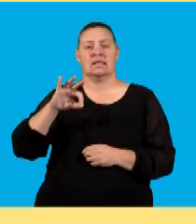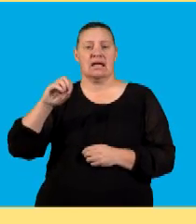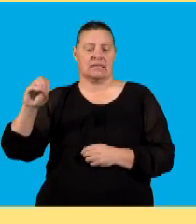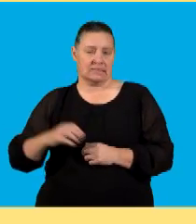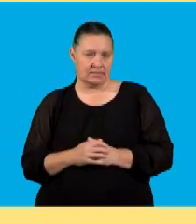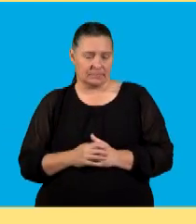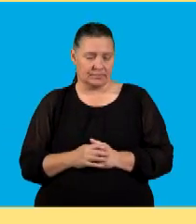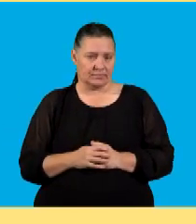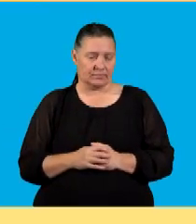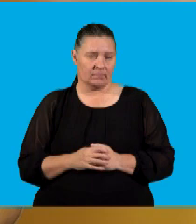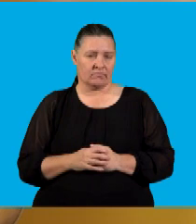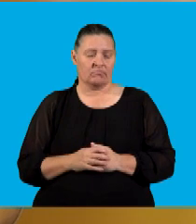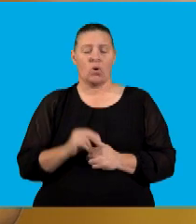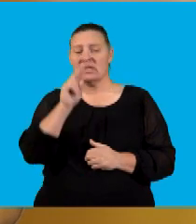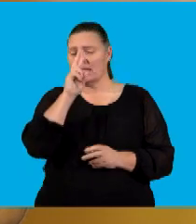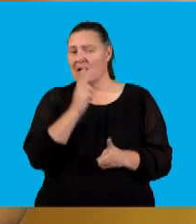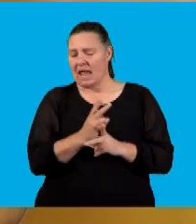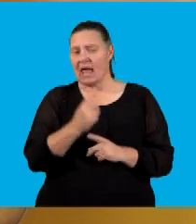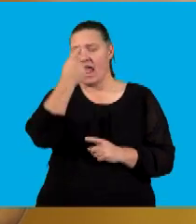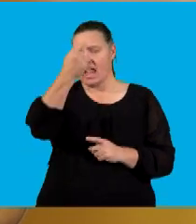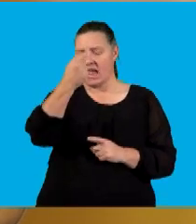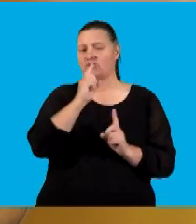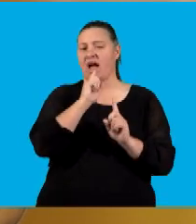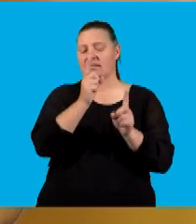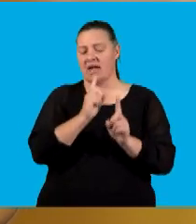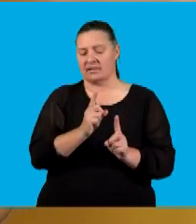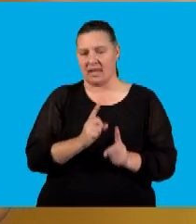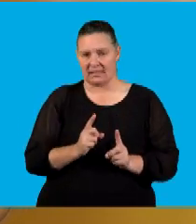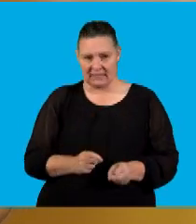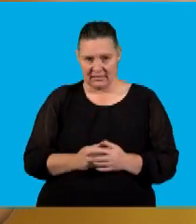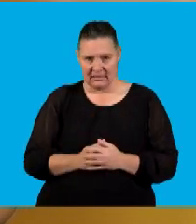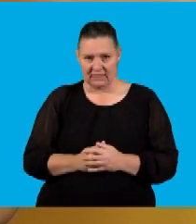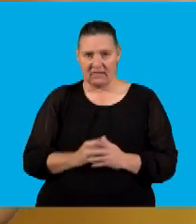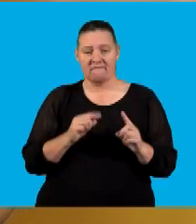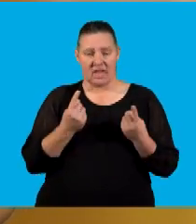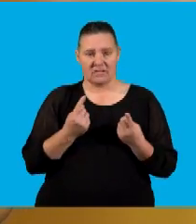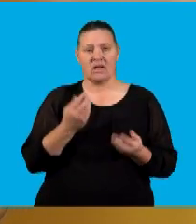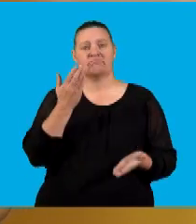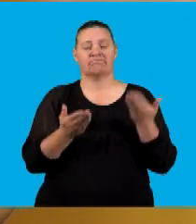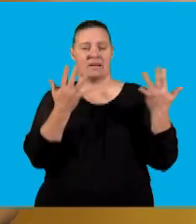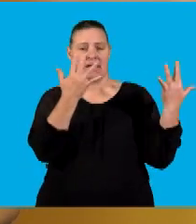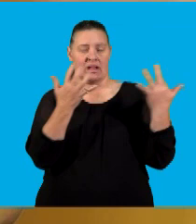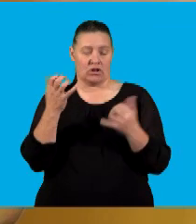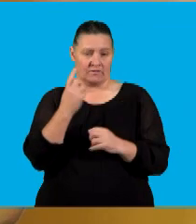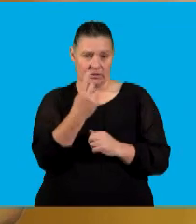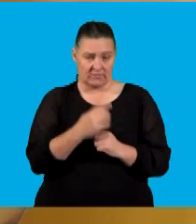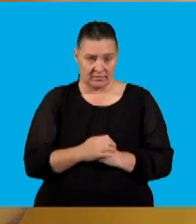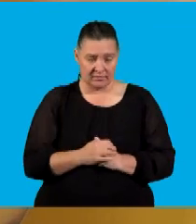243,300? We're going to see these questions again and answer them once we have done our salary scale